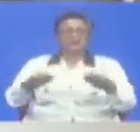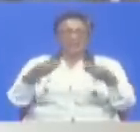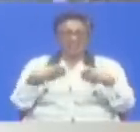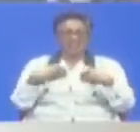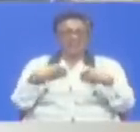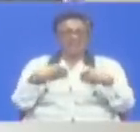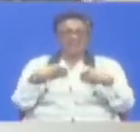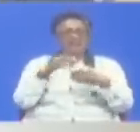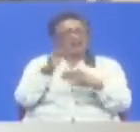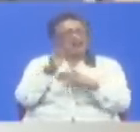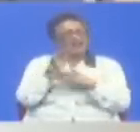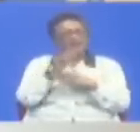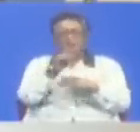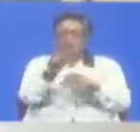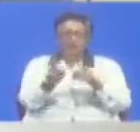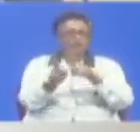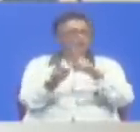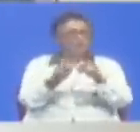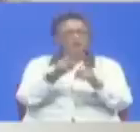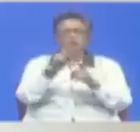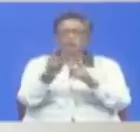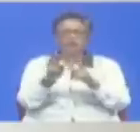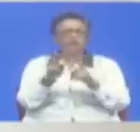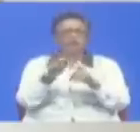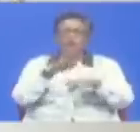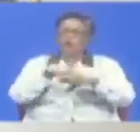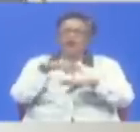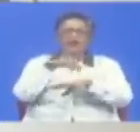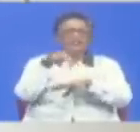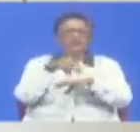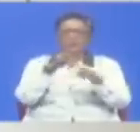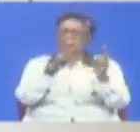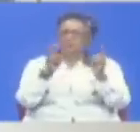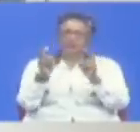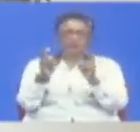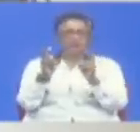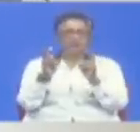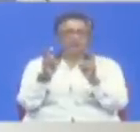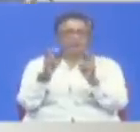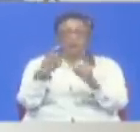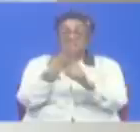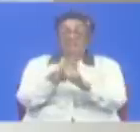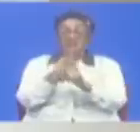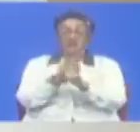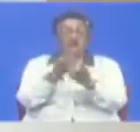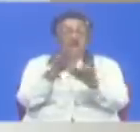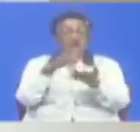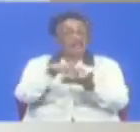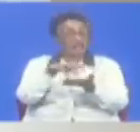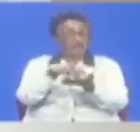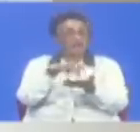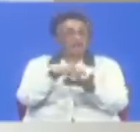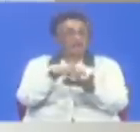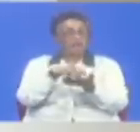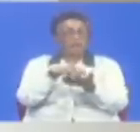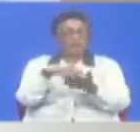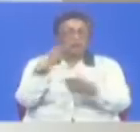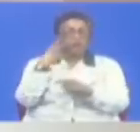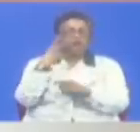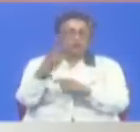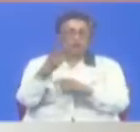ask us questions on national issues. And on several occasions we saw that he